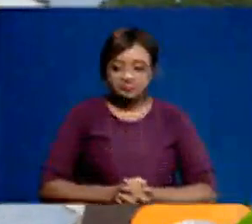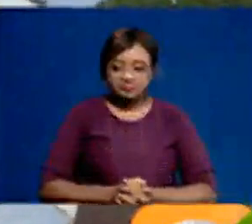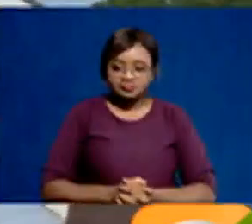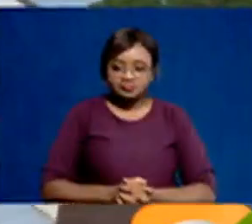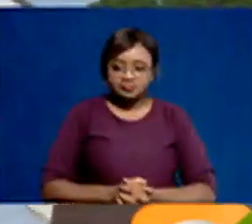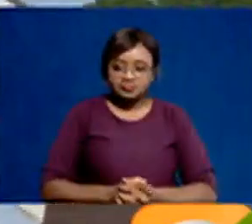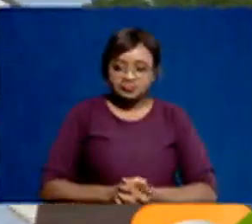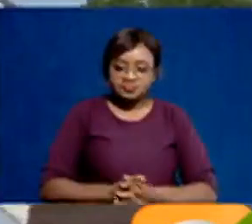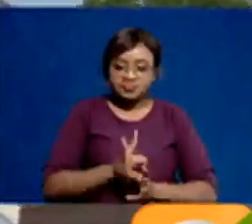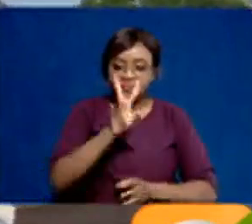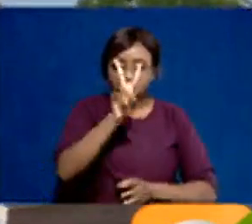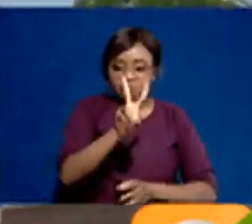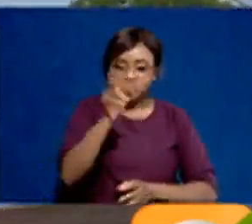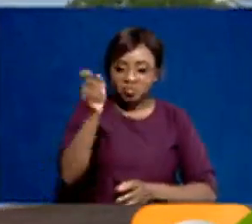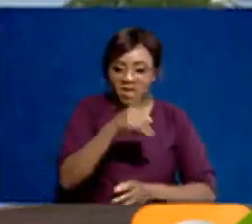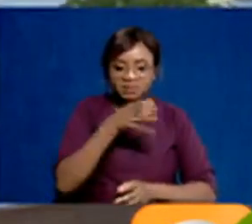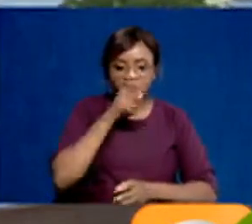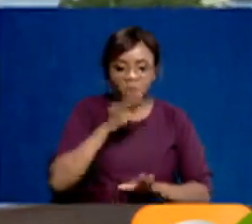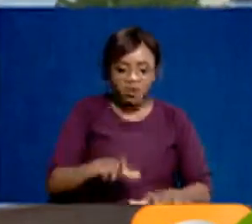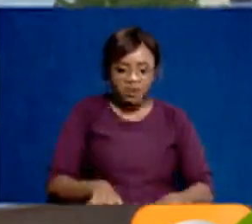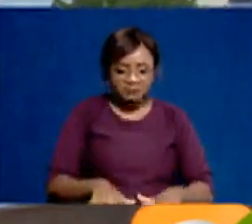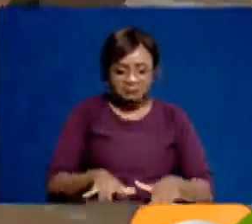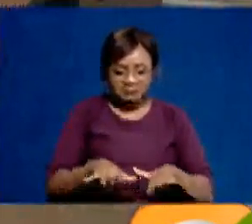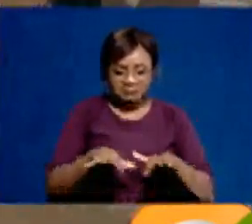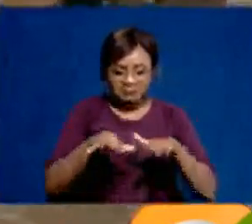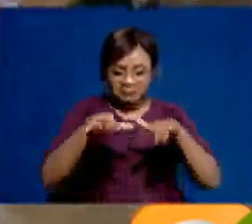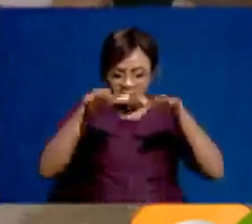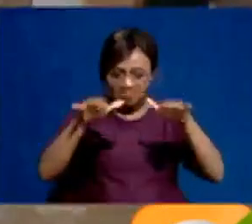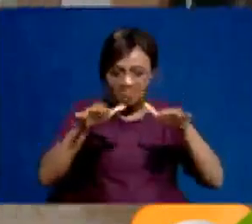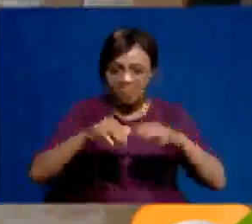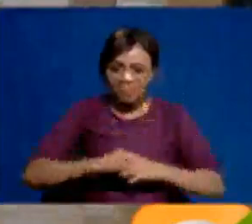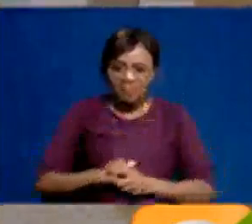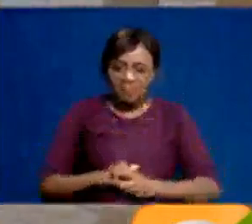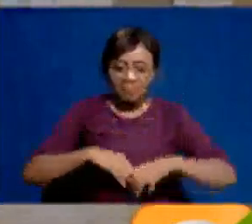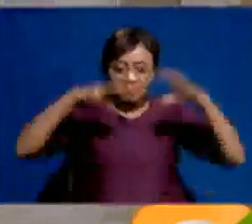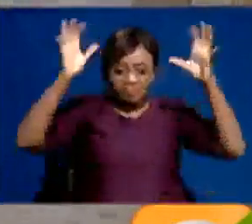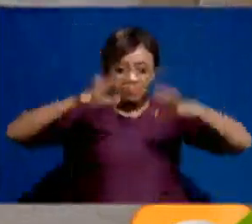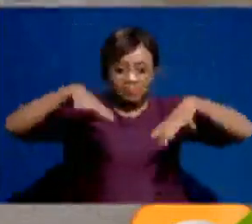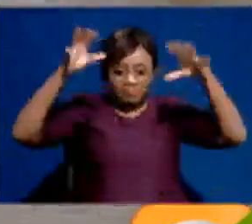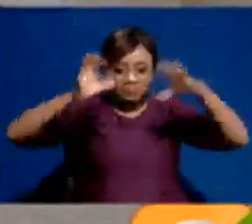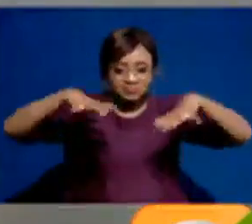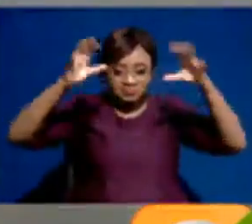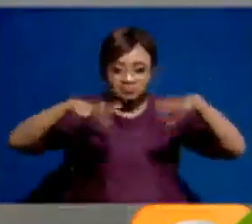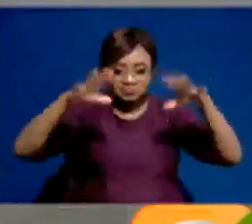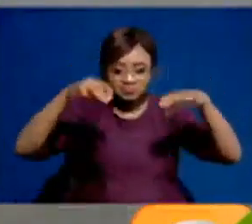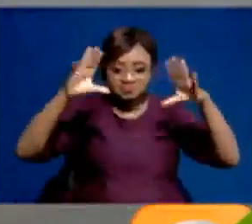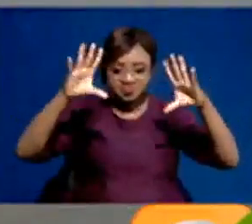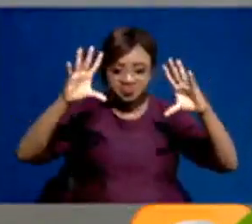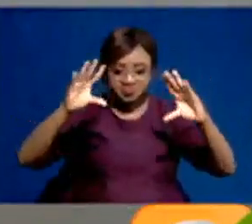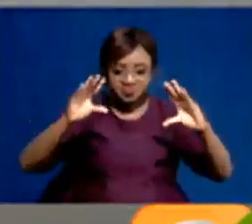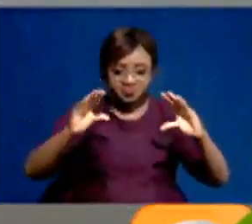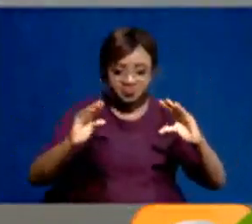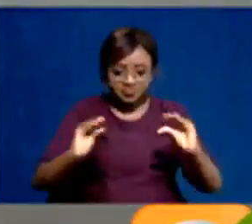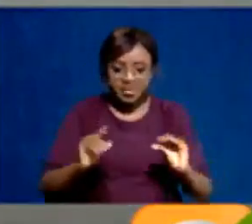After nearly 2 months of floods wreaking havoc across the country, the reduced rainfall over the past 2 weeks is a reprieve to thousands